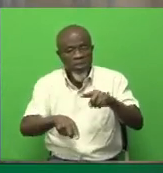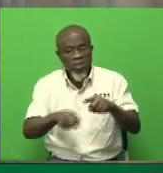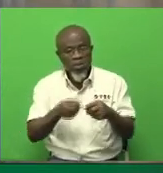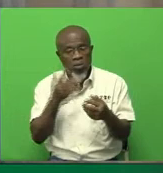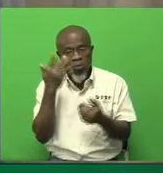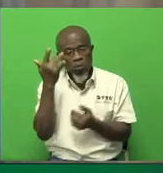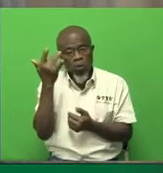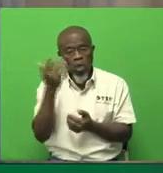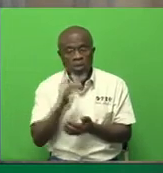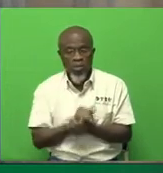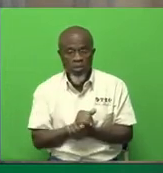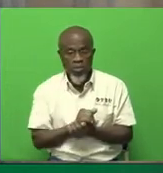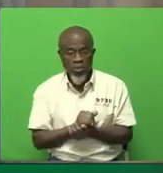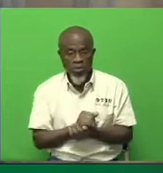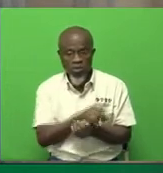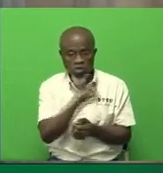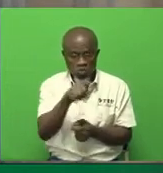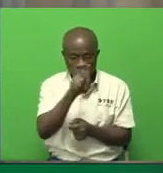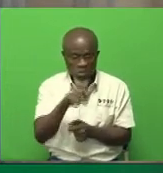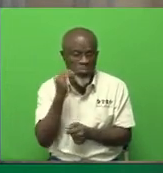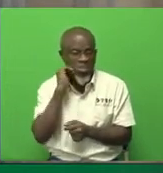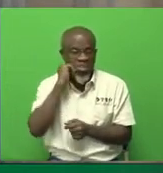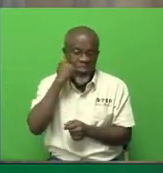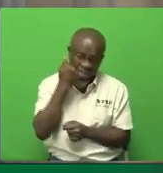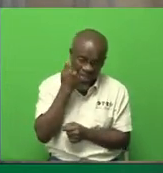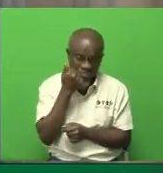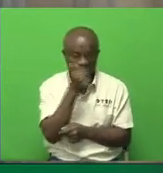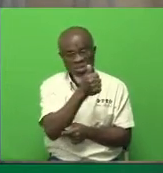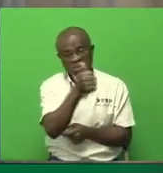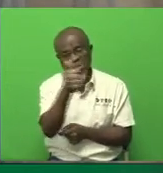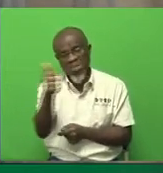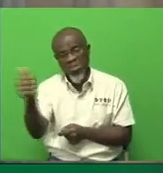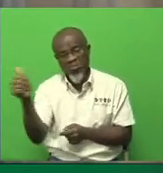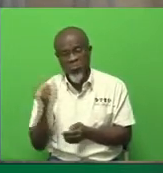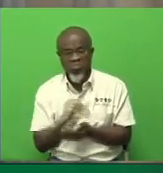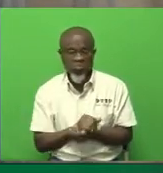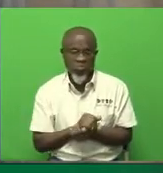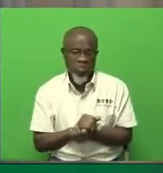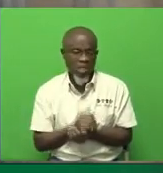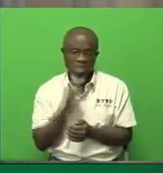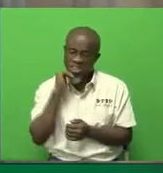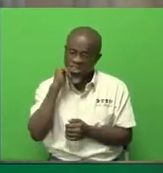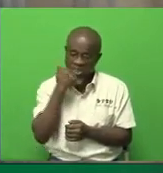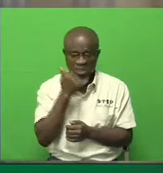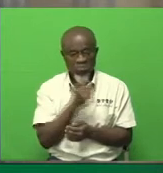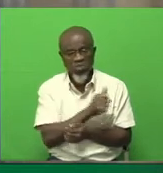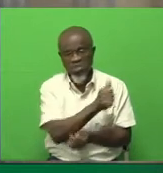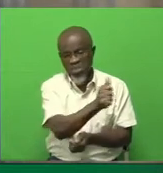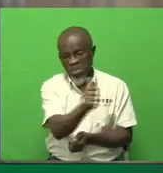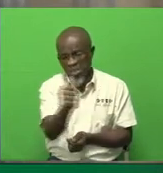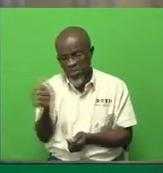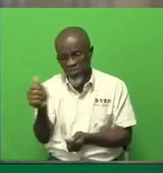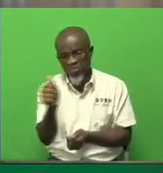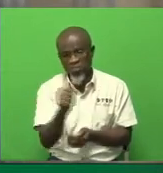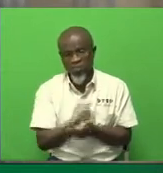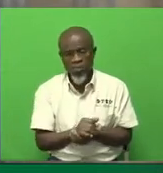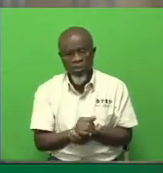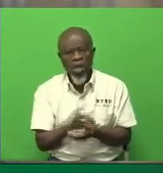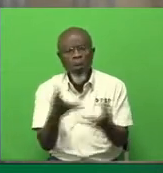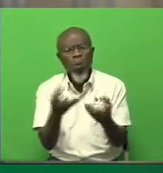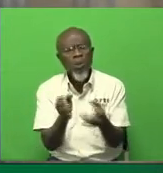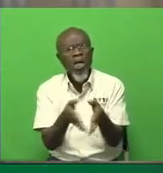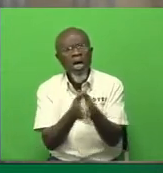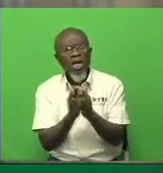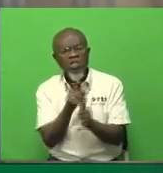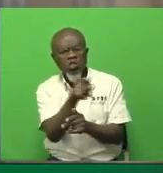this isn't tolerable you should be ashamed of yourselves shamed of yourself you know I want to ask